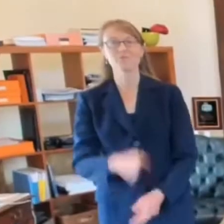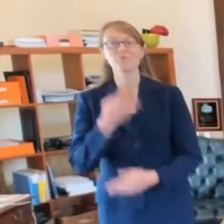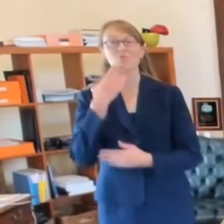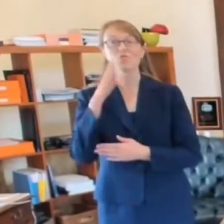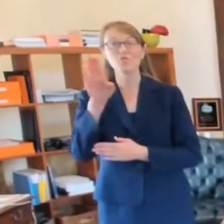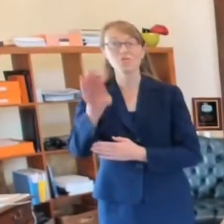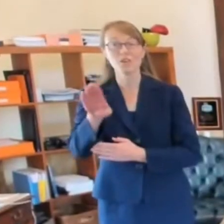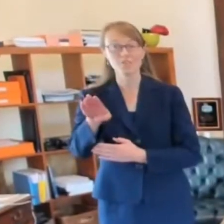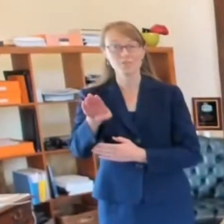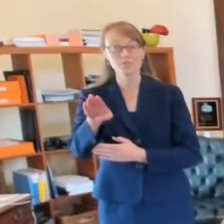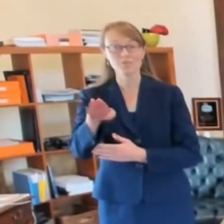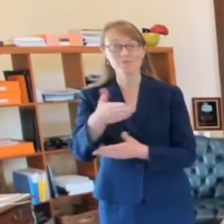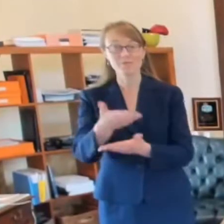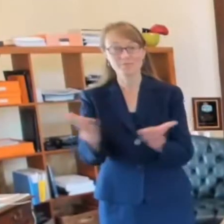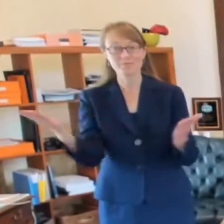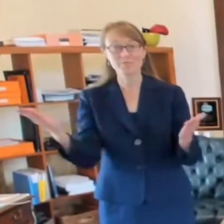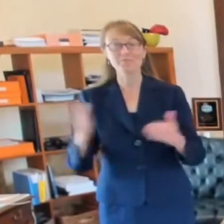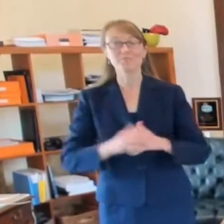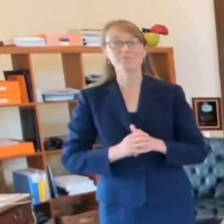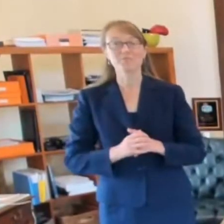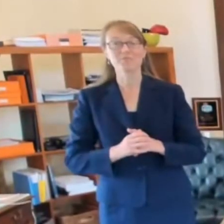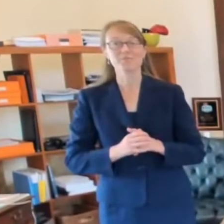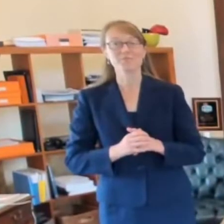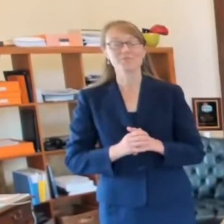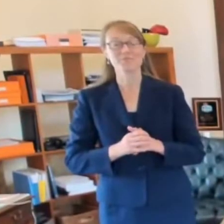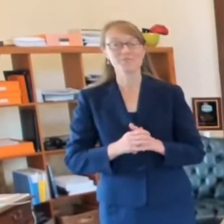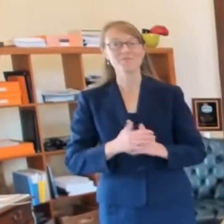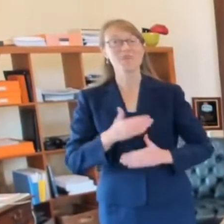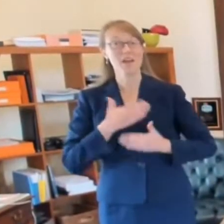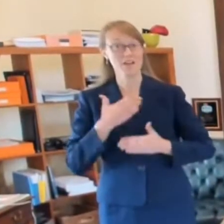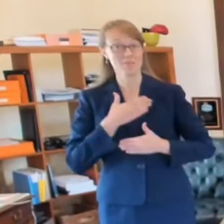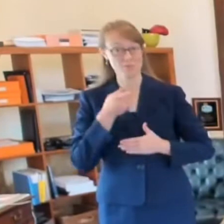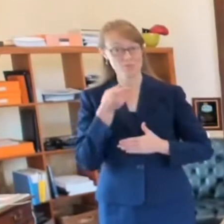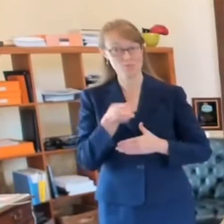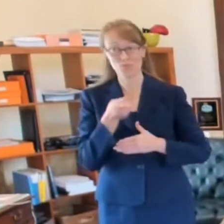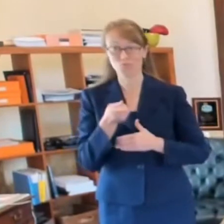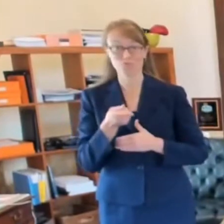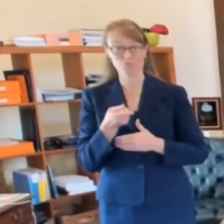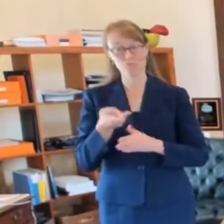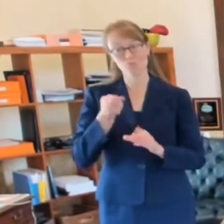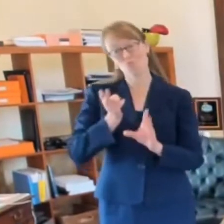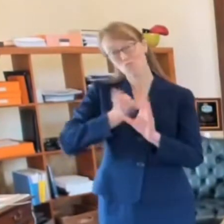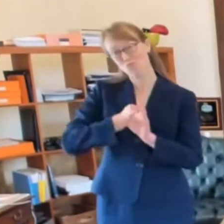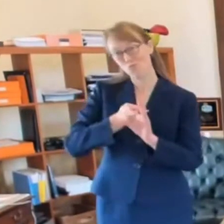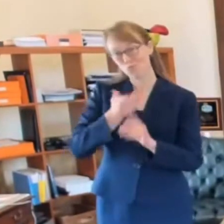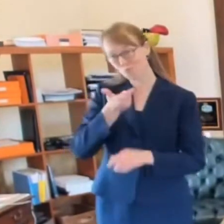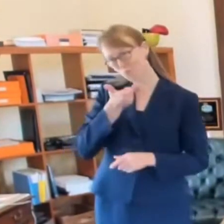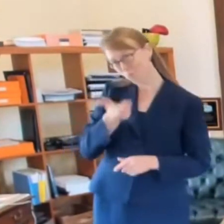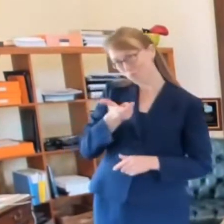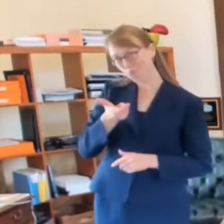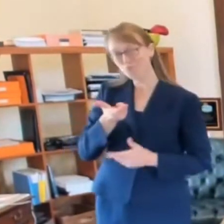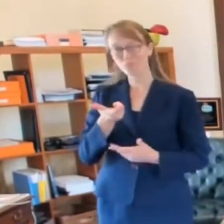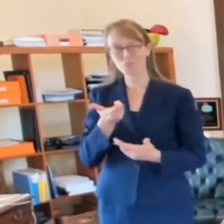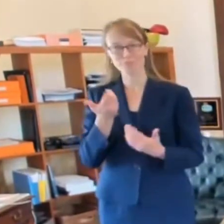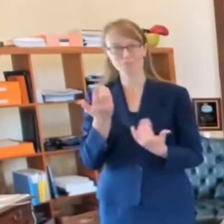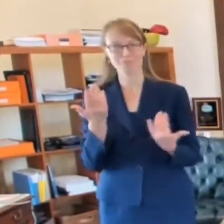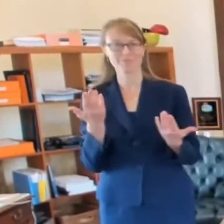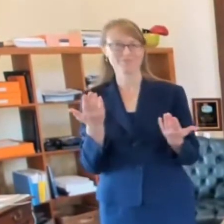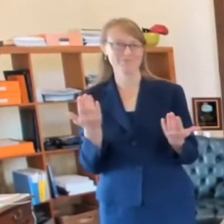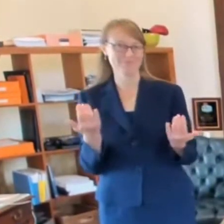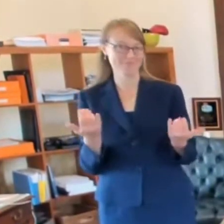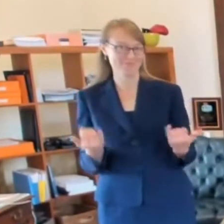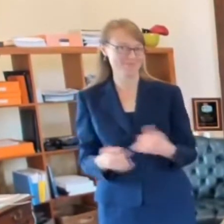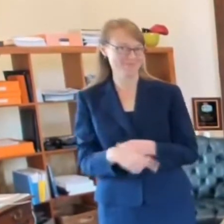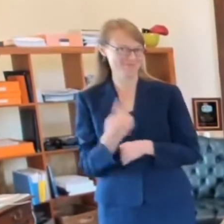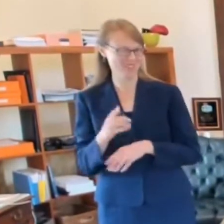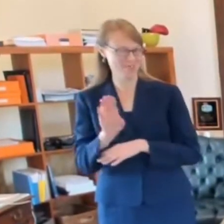Good afternoon, everyone. Glad to have you with us today on a Monday afternoon. Today we're going to be